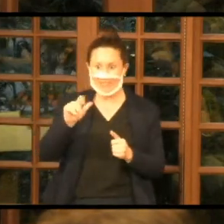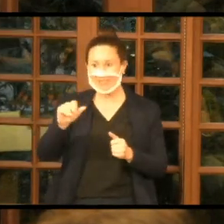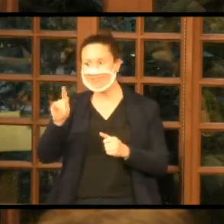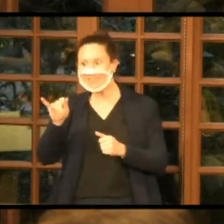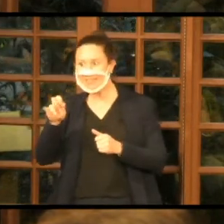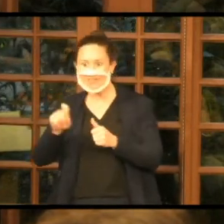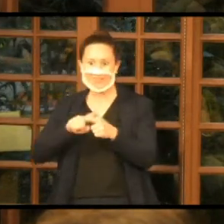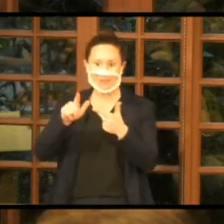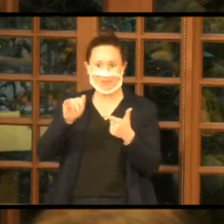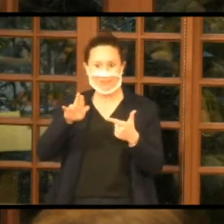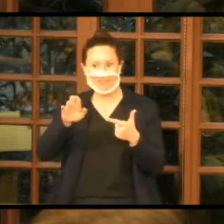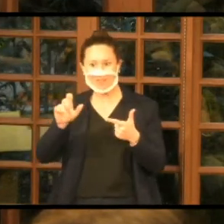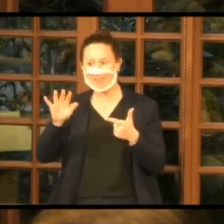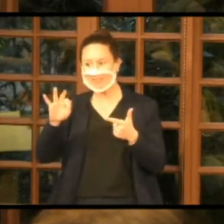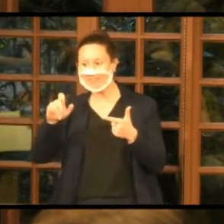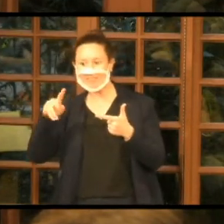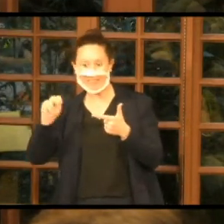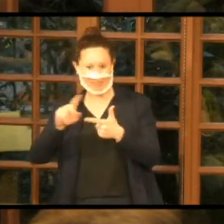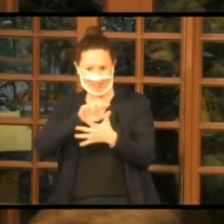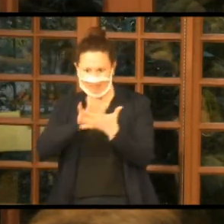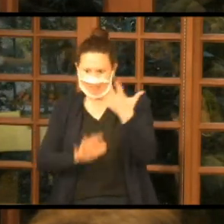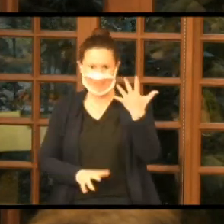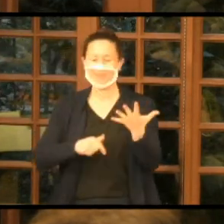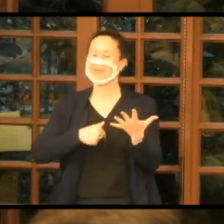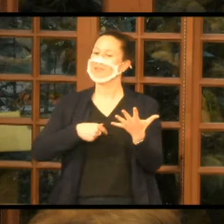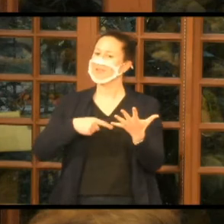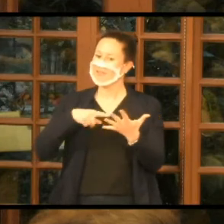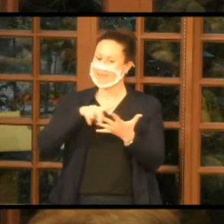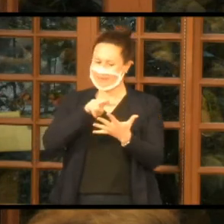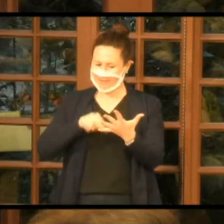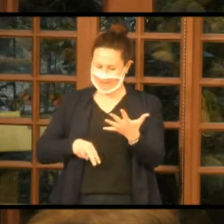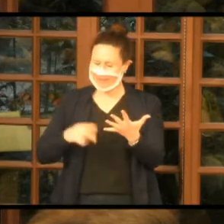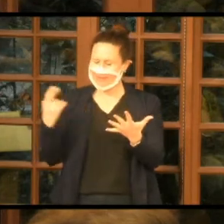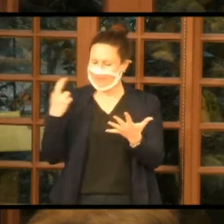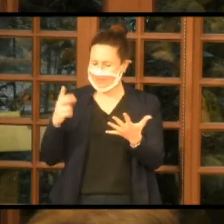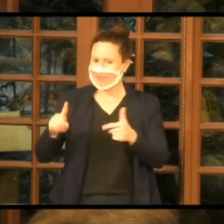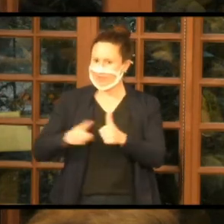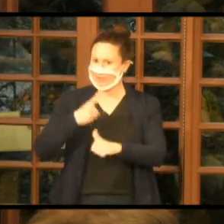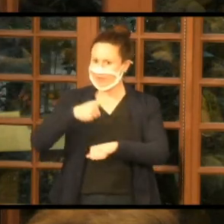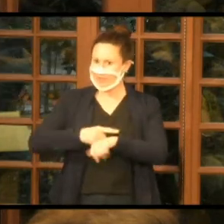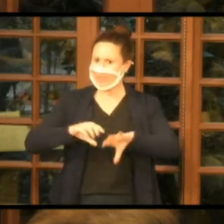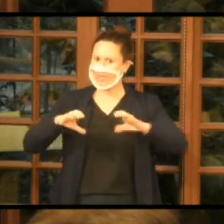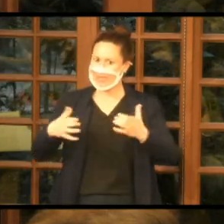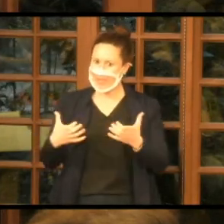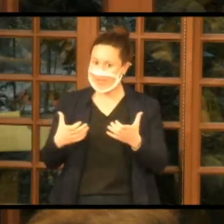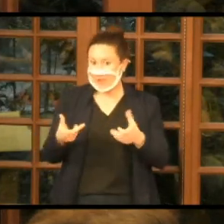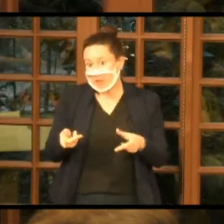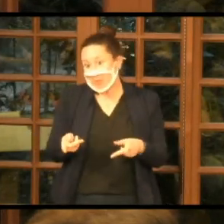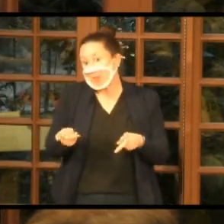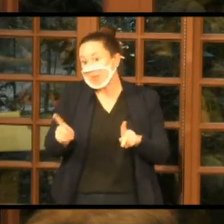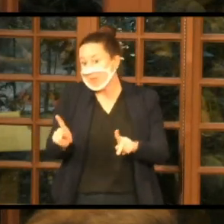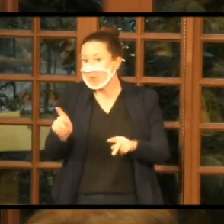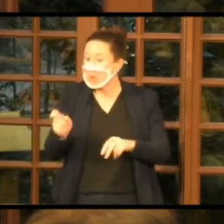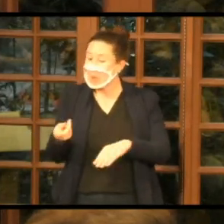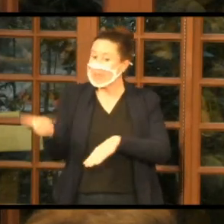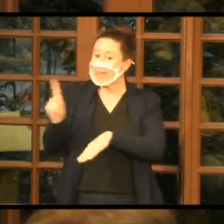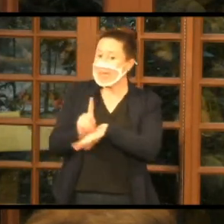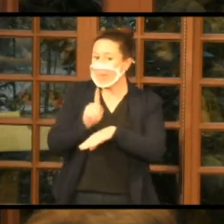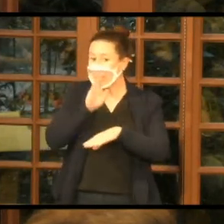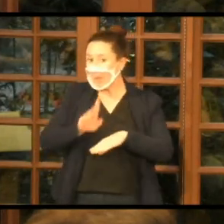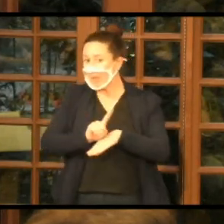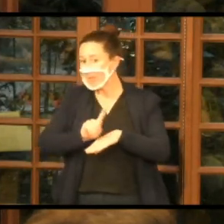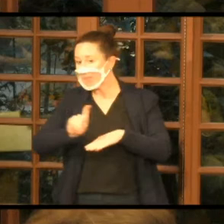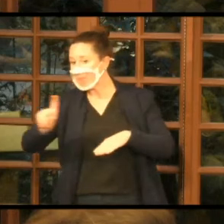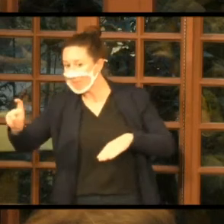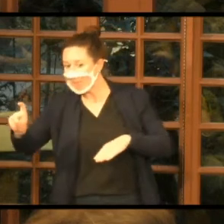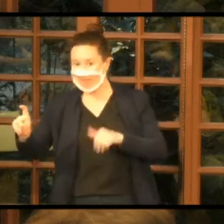Clifton, Jane Cortez, she reflected that on the first day of class, it was permissible to get up and quietly leave. She could give her